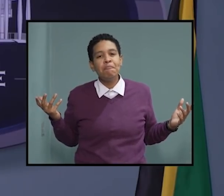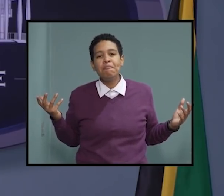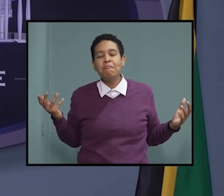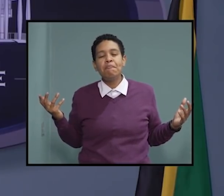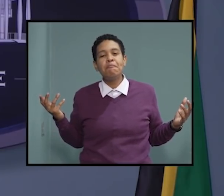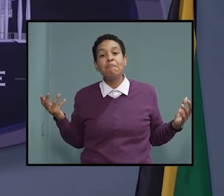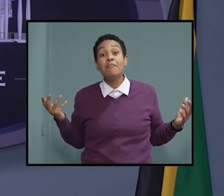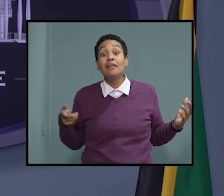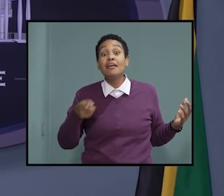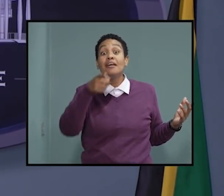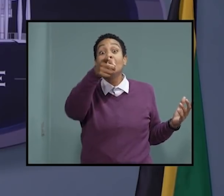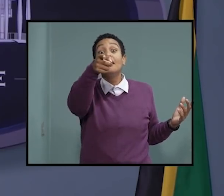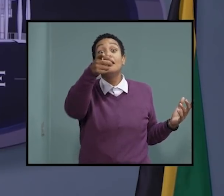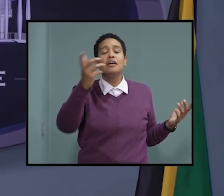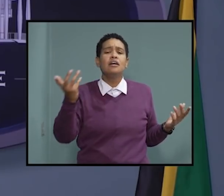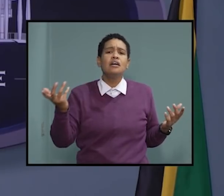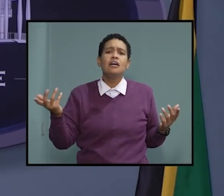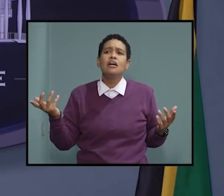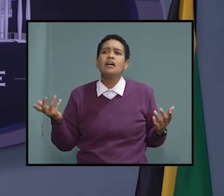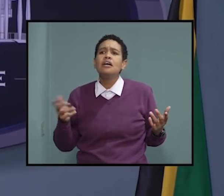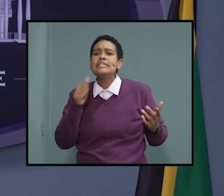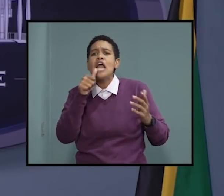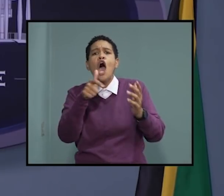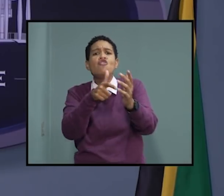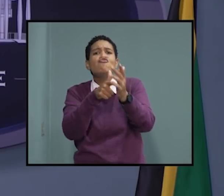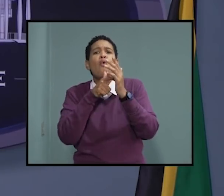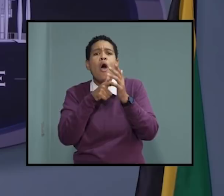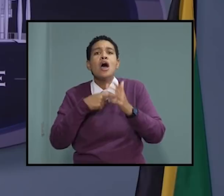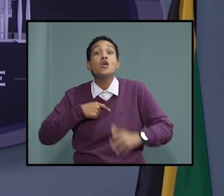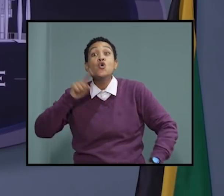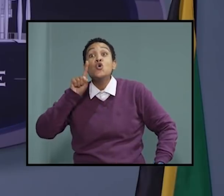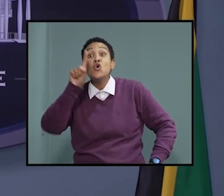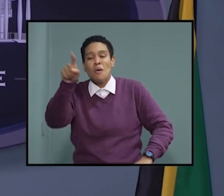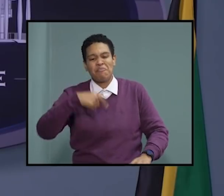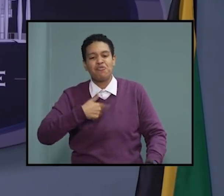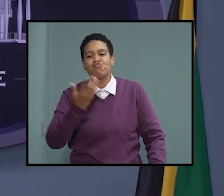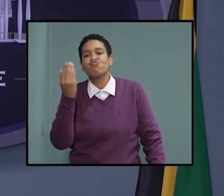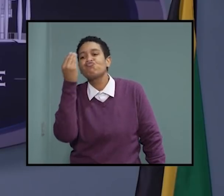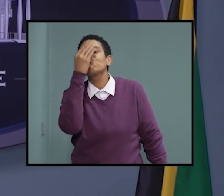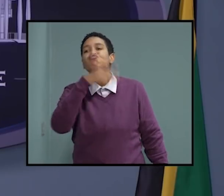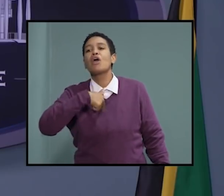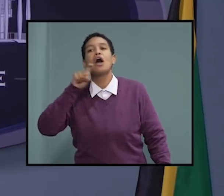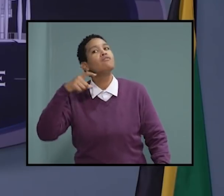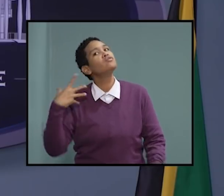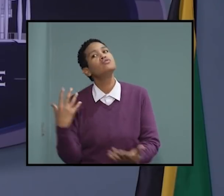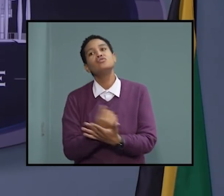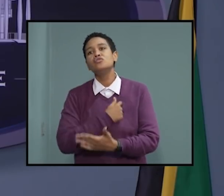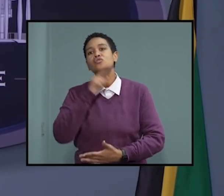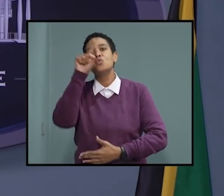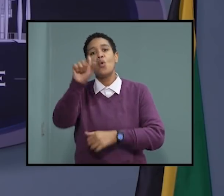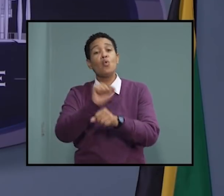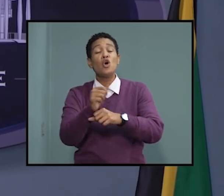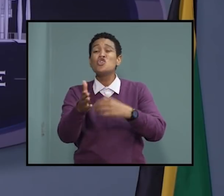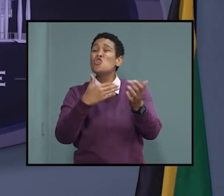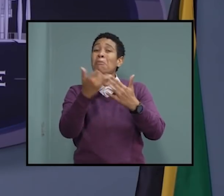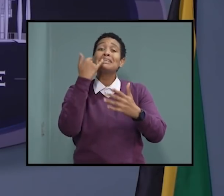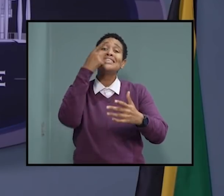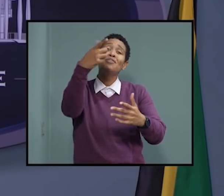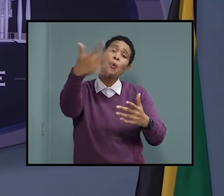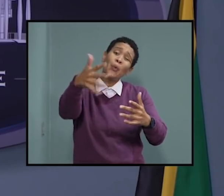You are not required to go to work. No matter how essential you are,